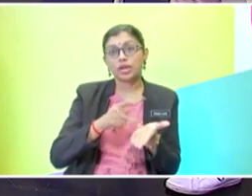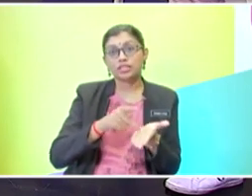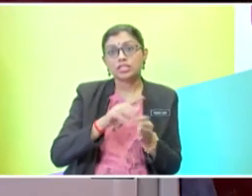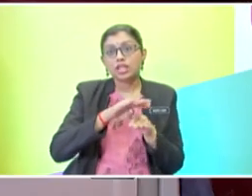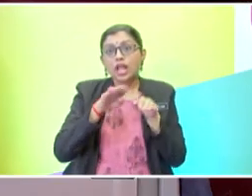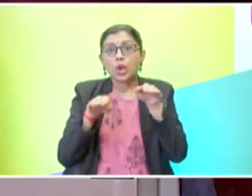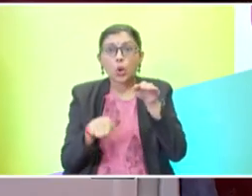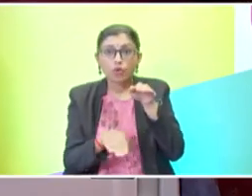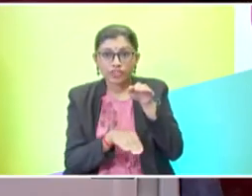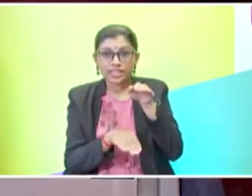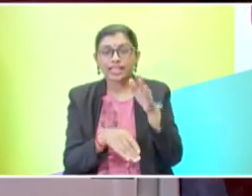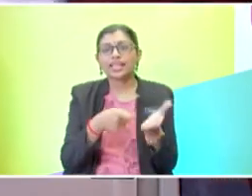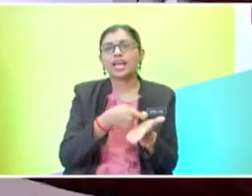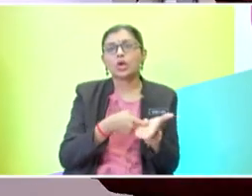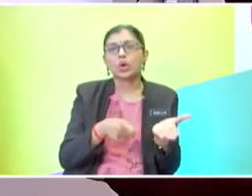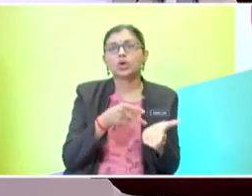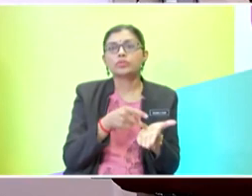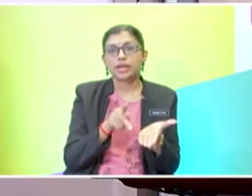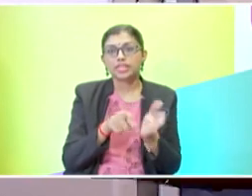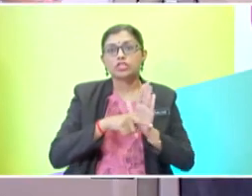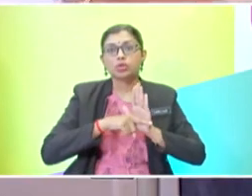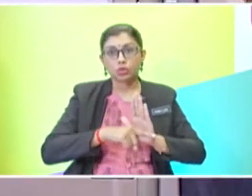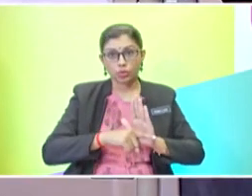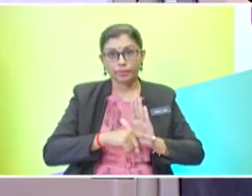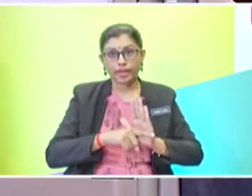So lesser that would mean than the cost price. 7,935 minus